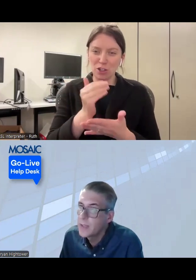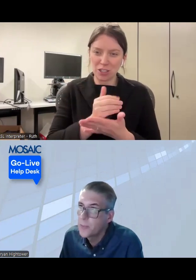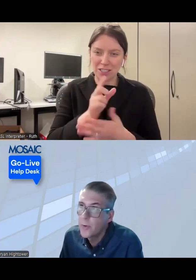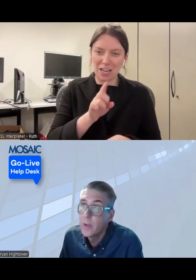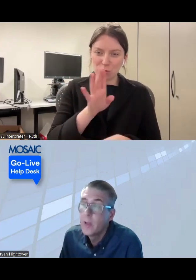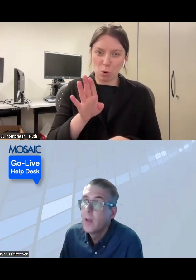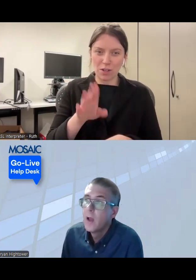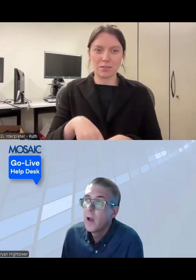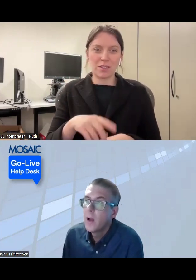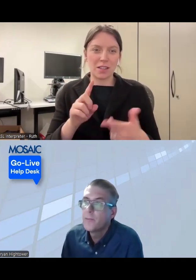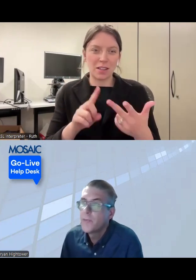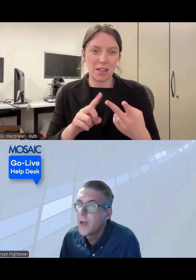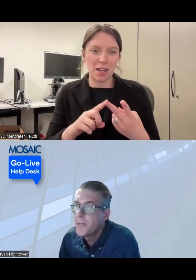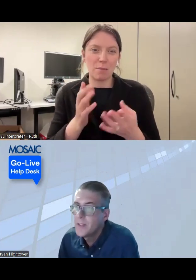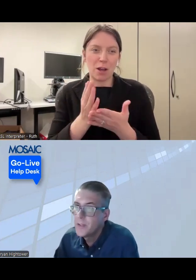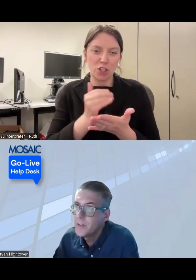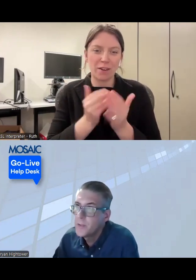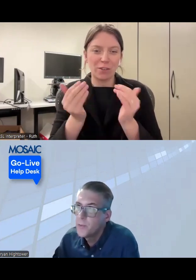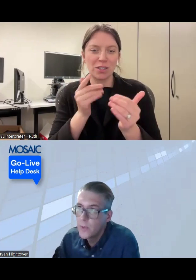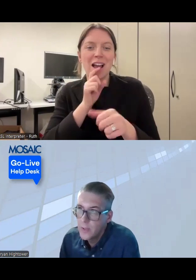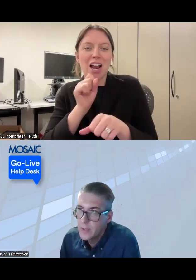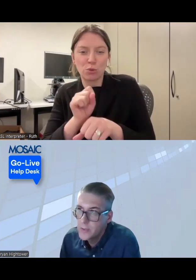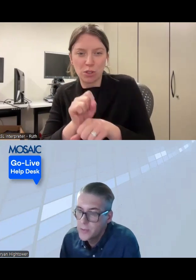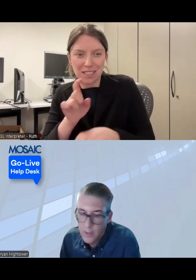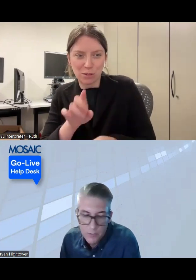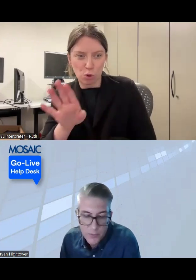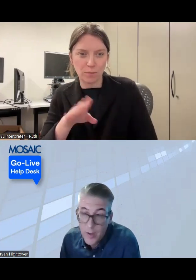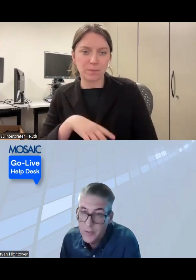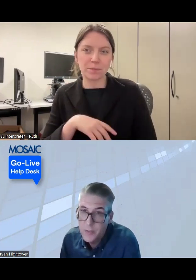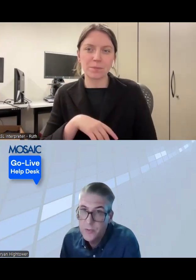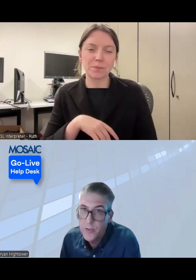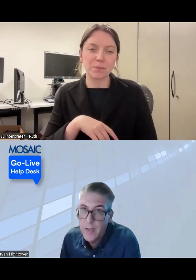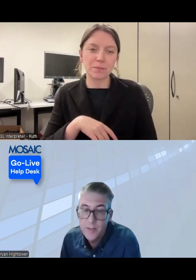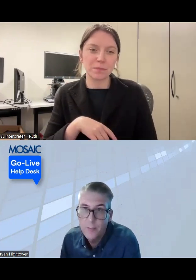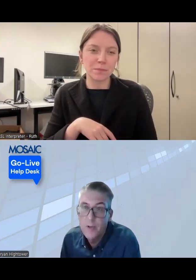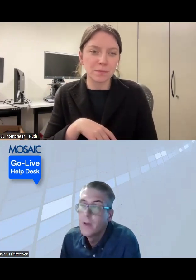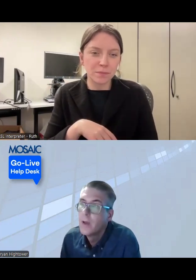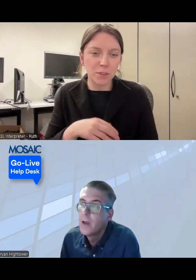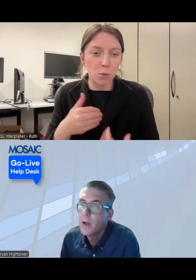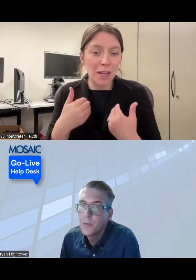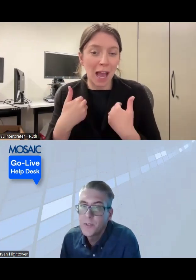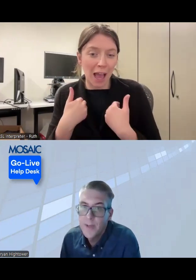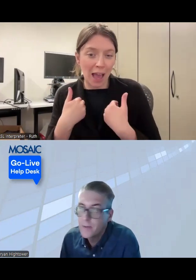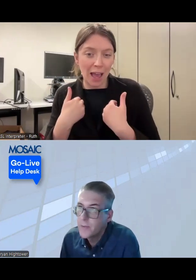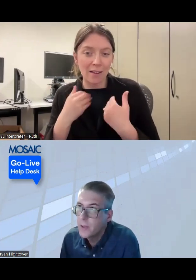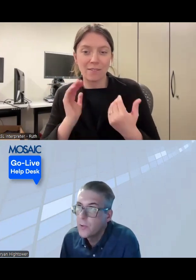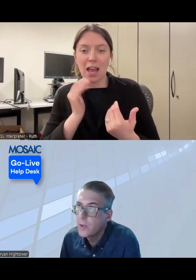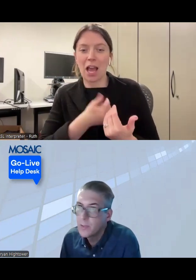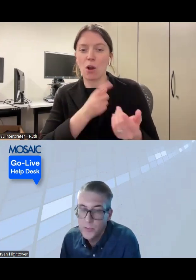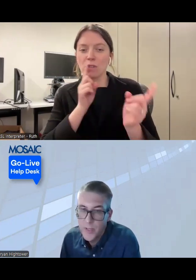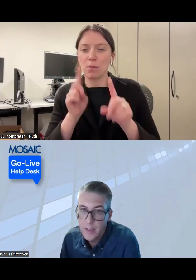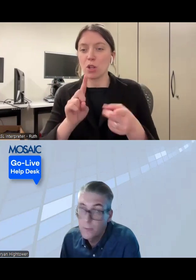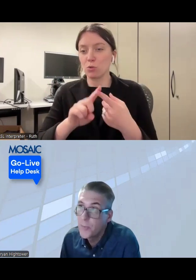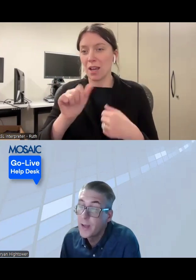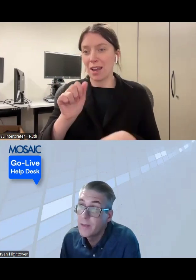Actuals Dashboard. The combination of these two is our response to ASUM, which is not available